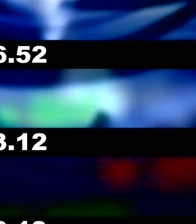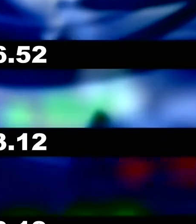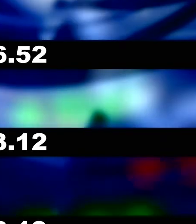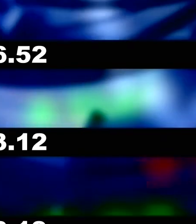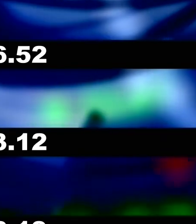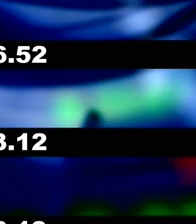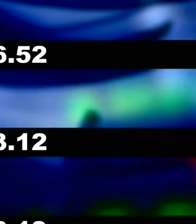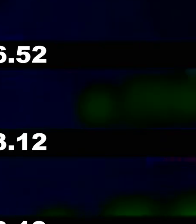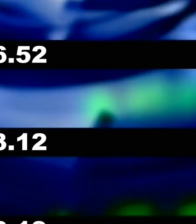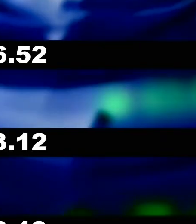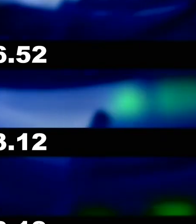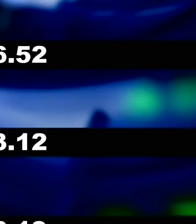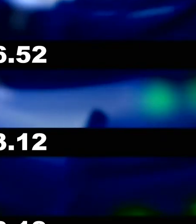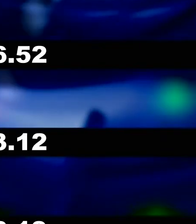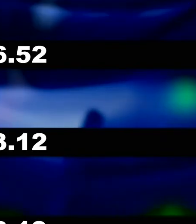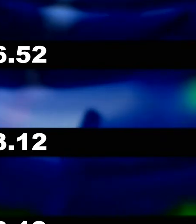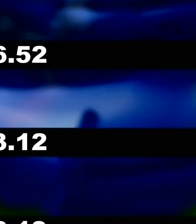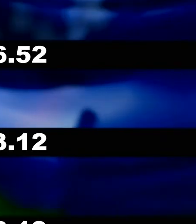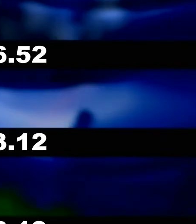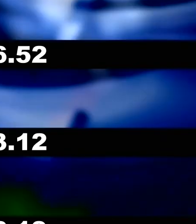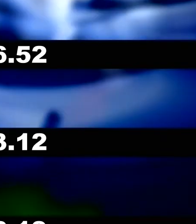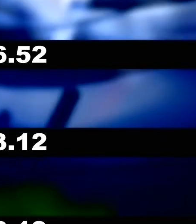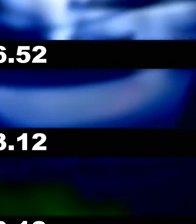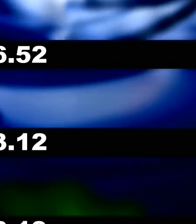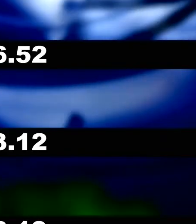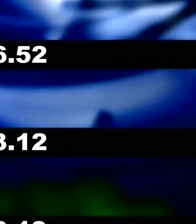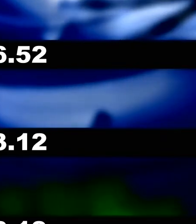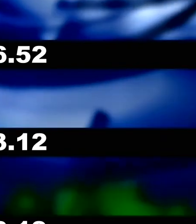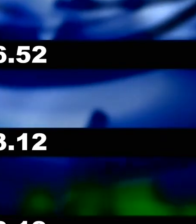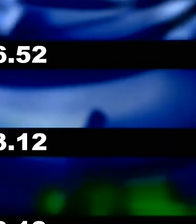43,798 shares changing hands for a value of